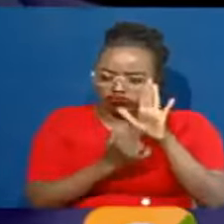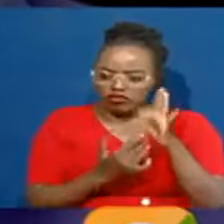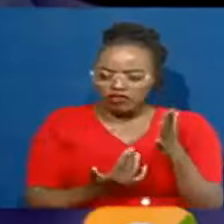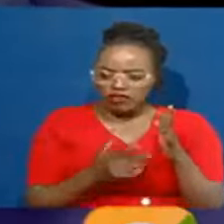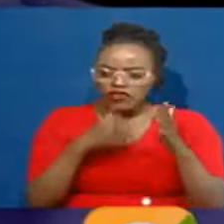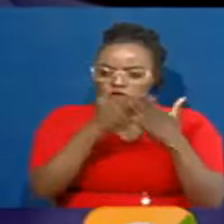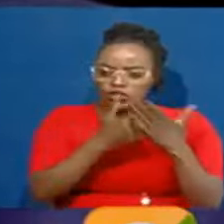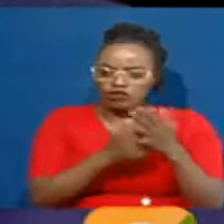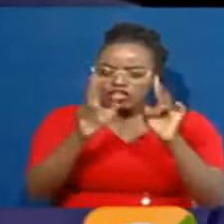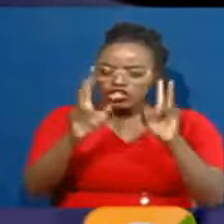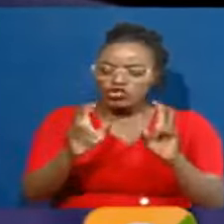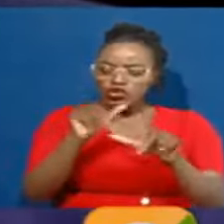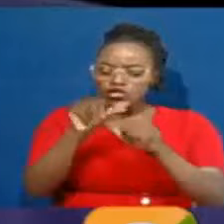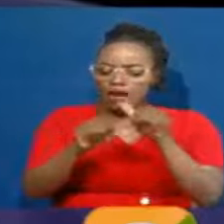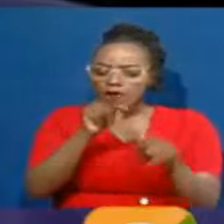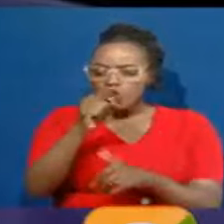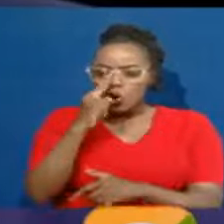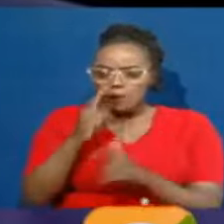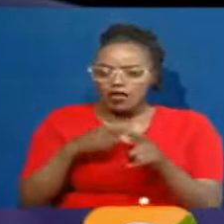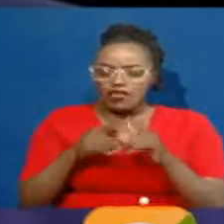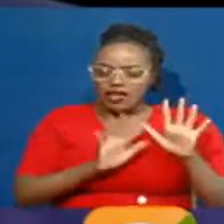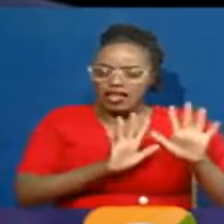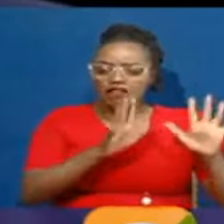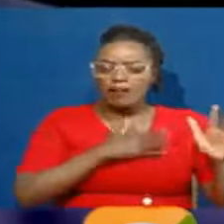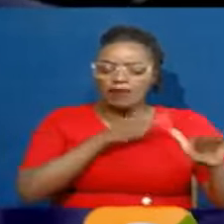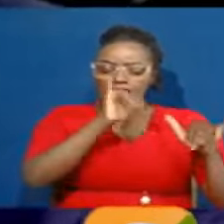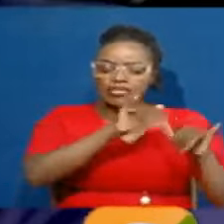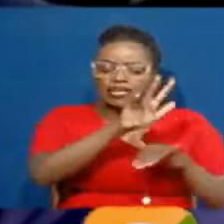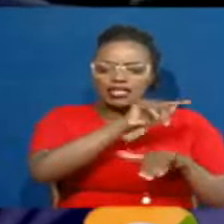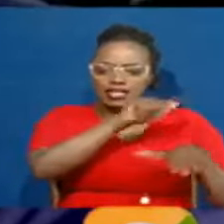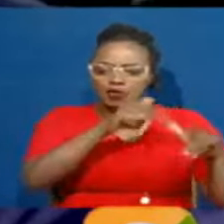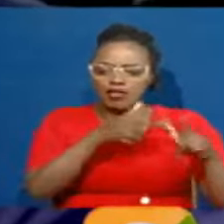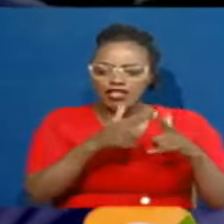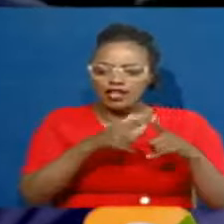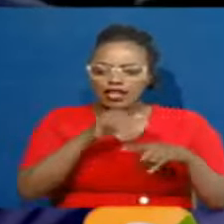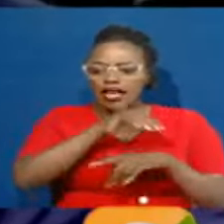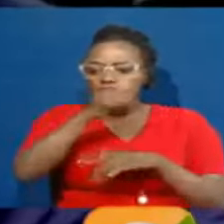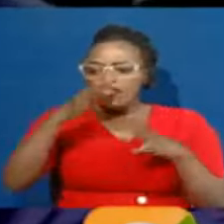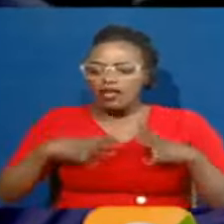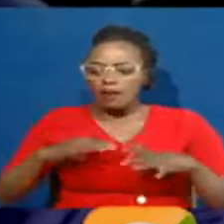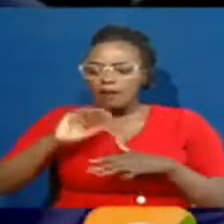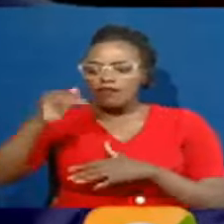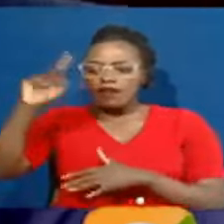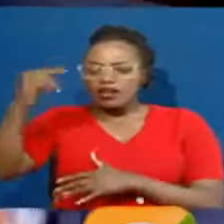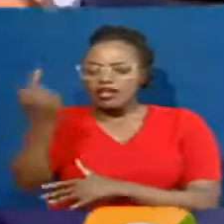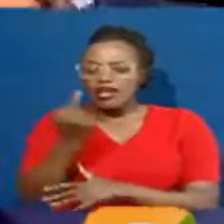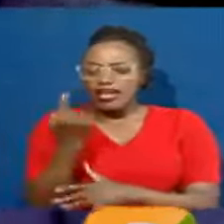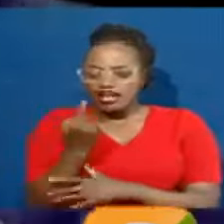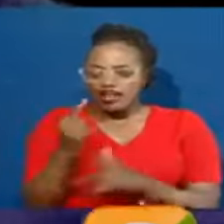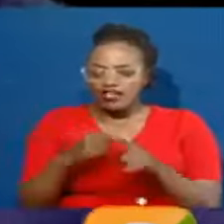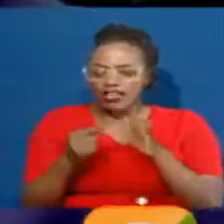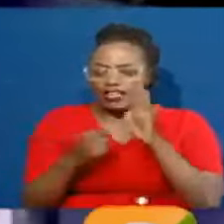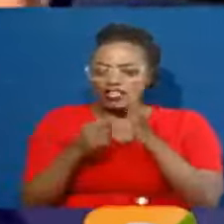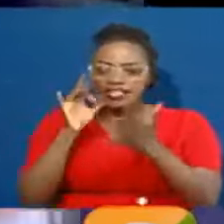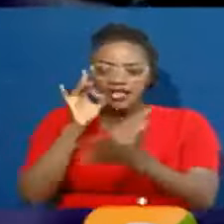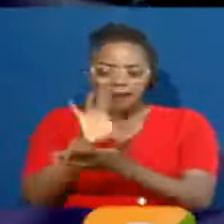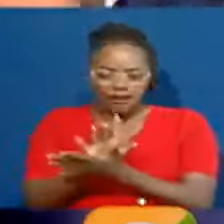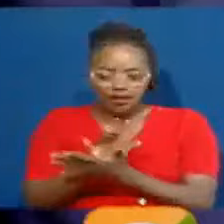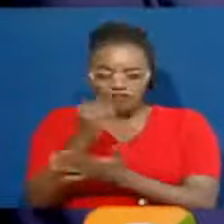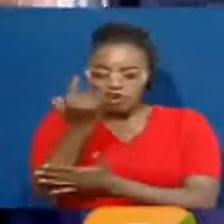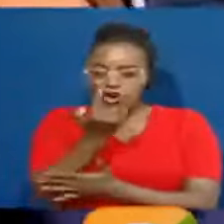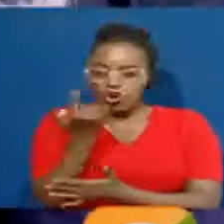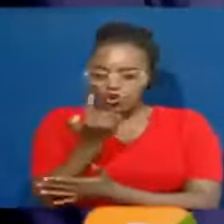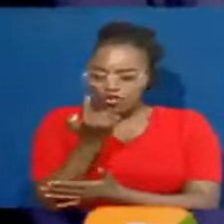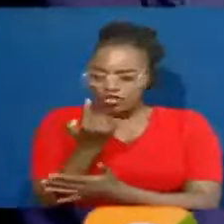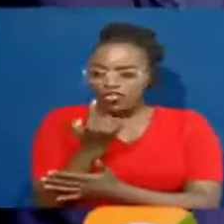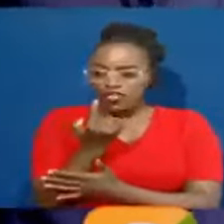tuongee juu ya maneno ya huko. Yeye akaniwacha, nikakaa 3 hours, akapata wenzake ya Mount Kenya peke yake. Na hii impeachment sio